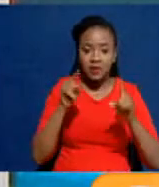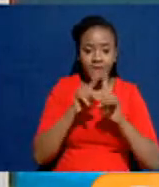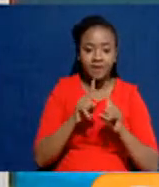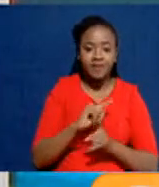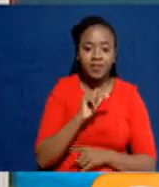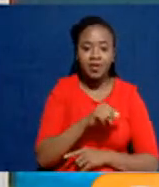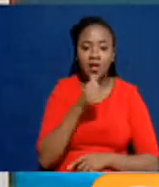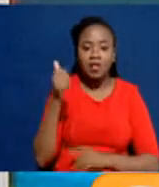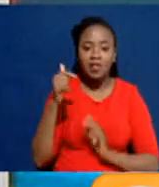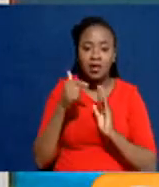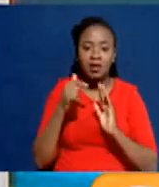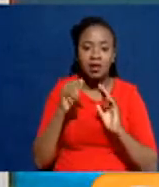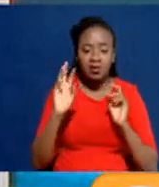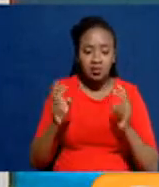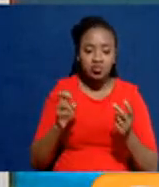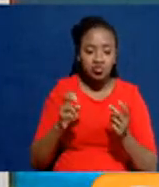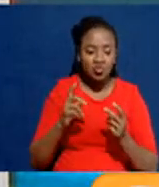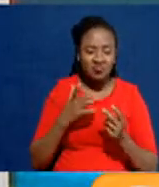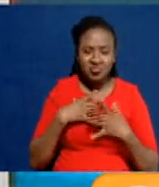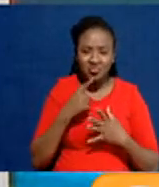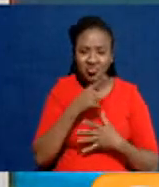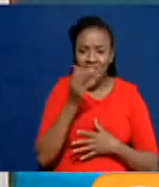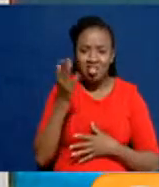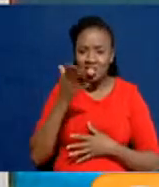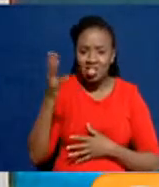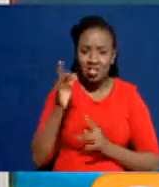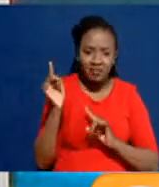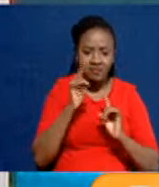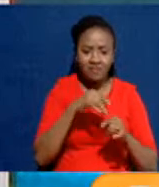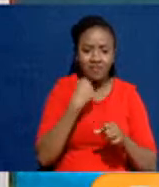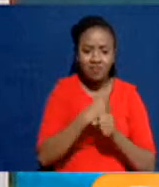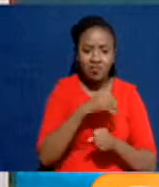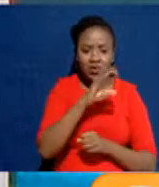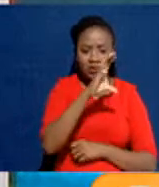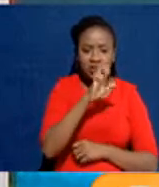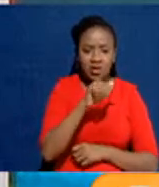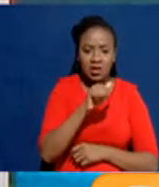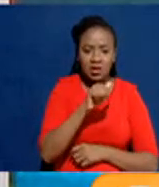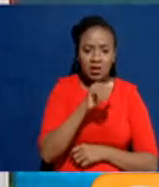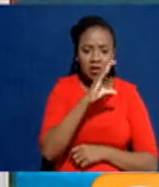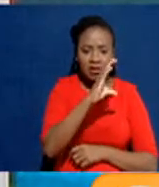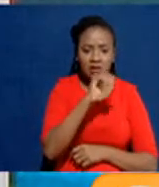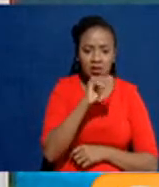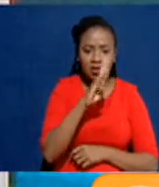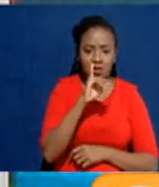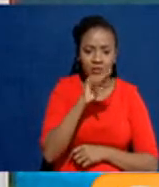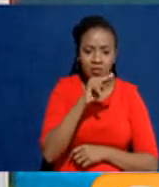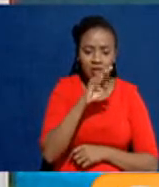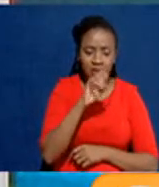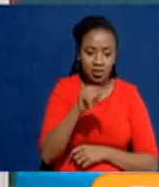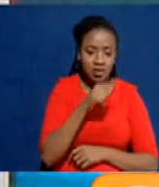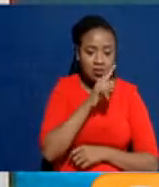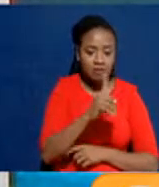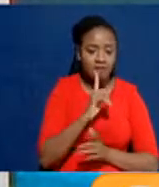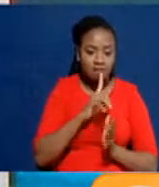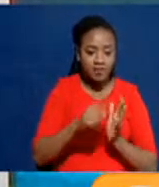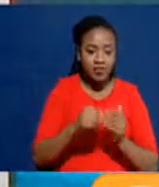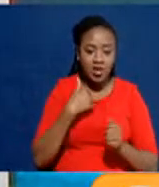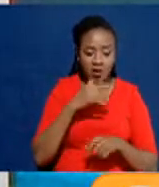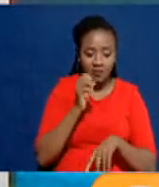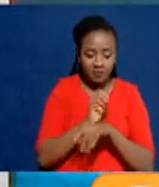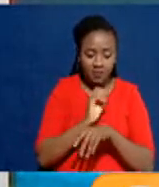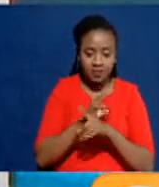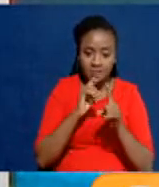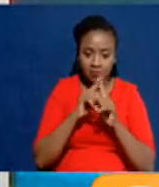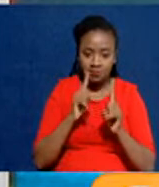of strangers in cabinet, and President Eric Theory of the Law Society of Kenya was saying that there was actually advisory. I would also